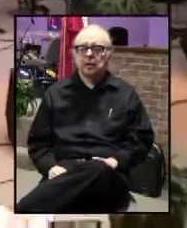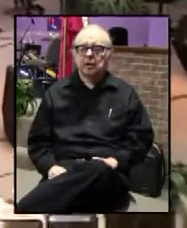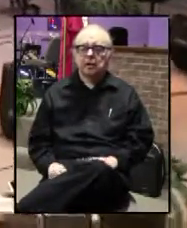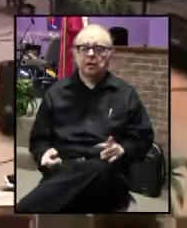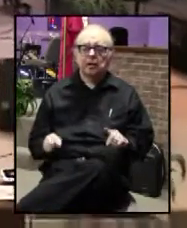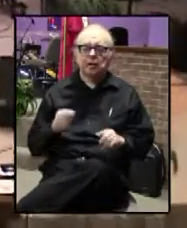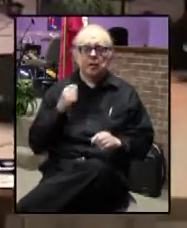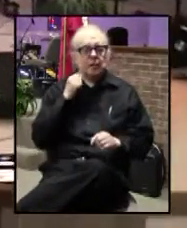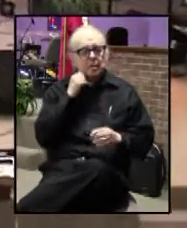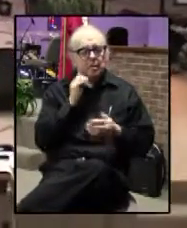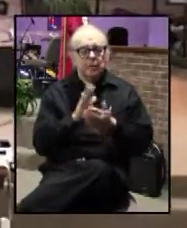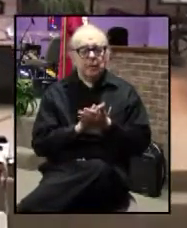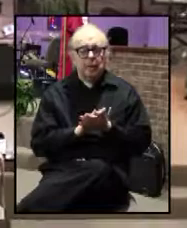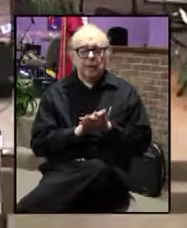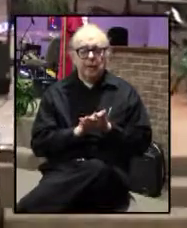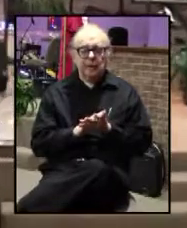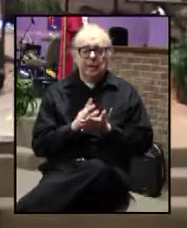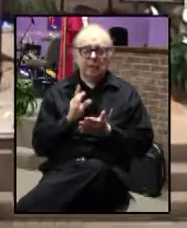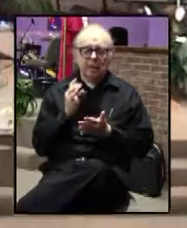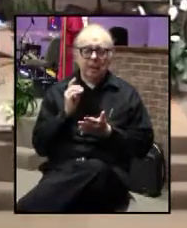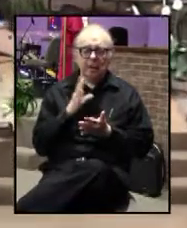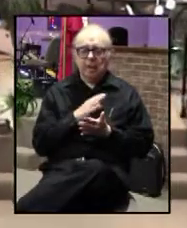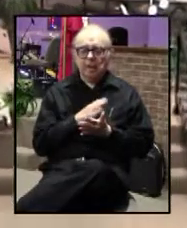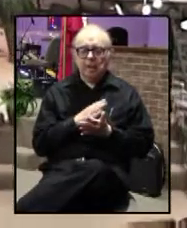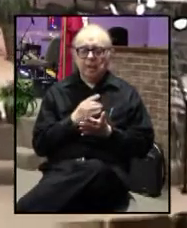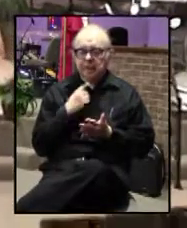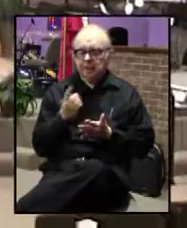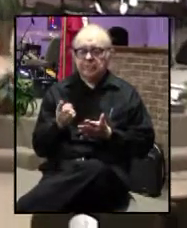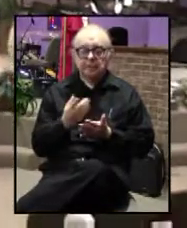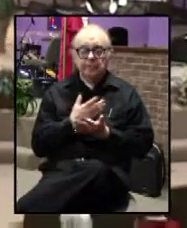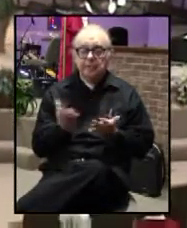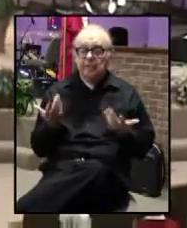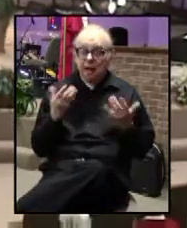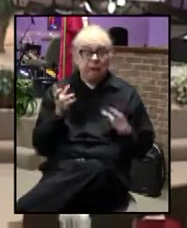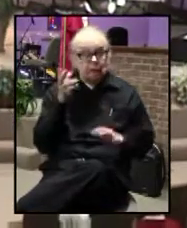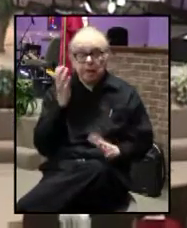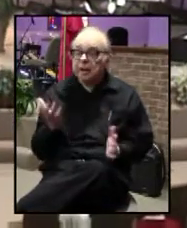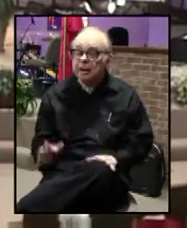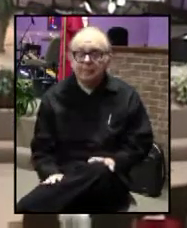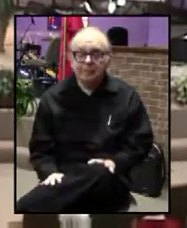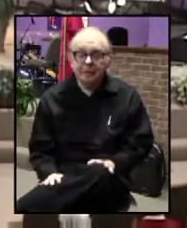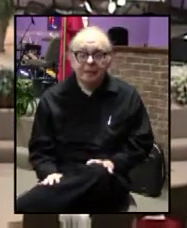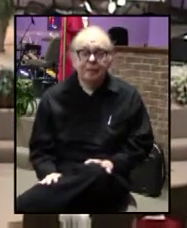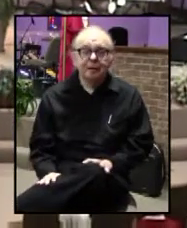When Diana says some things that I don't really want to hear,